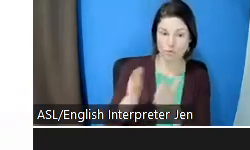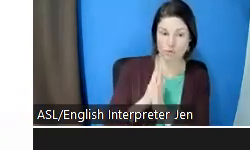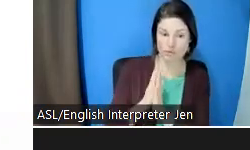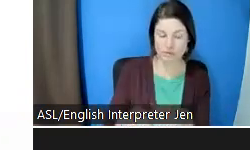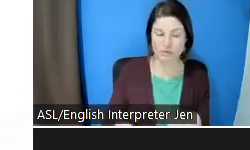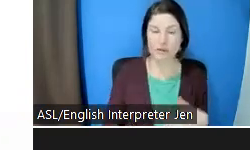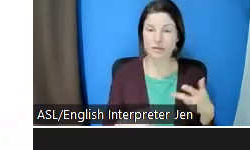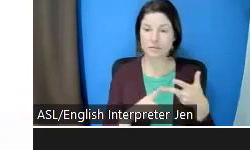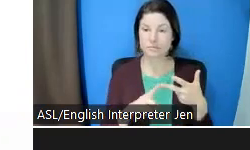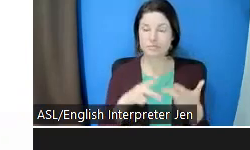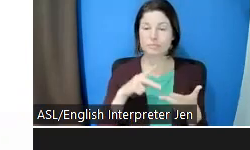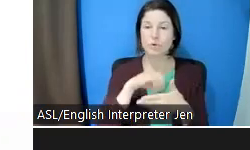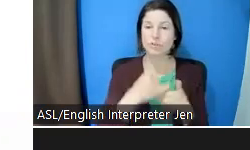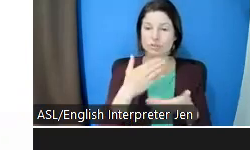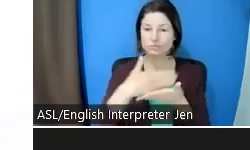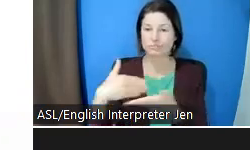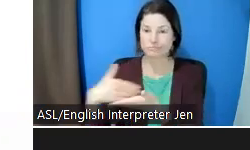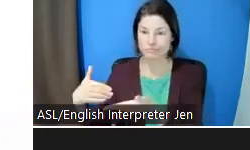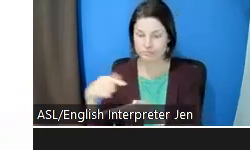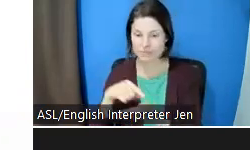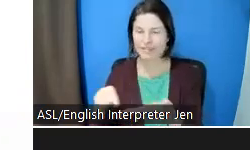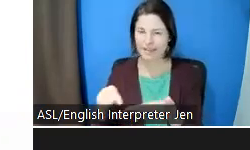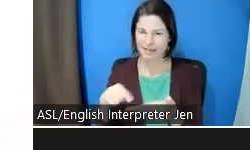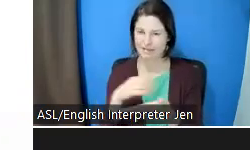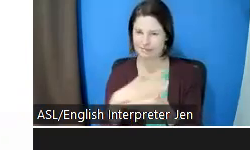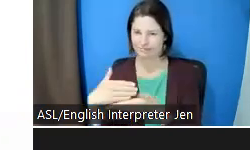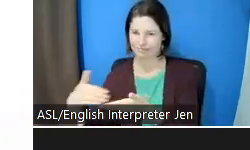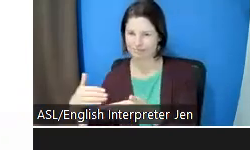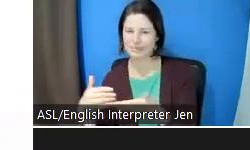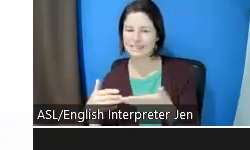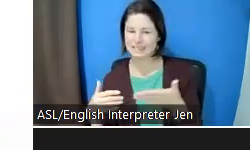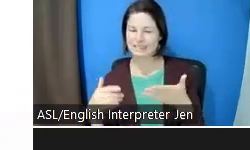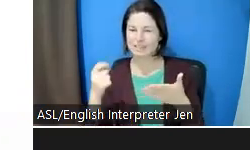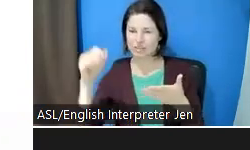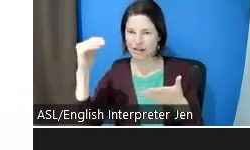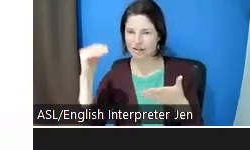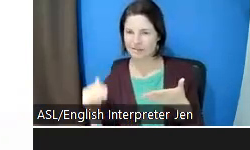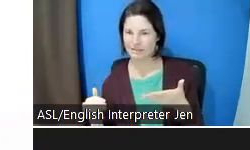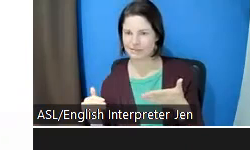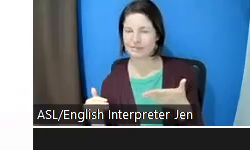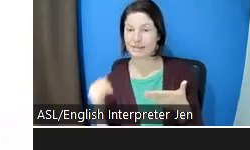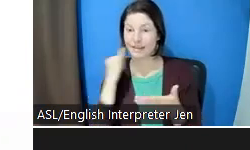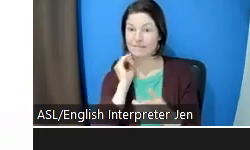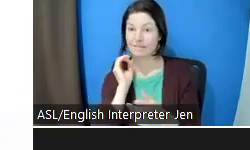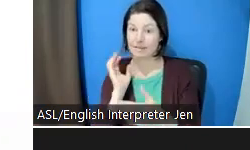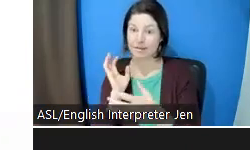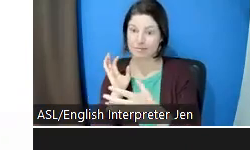are part of a checklist, and please check all of those that apply.